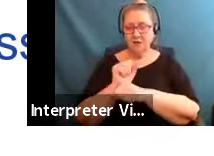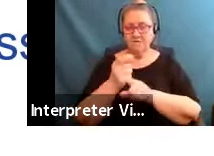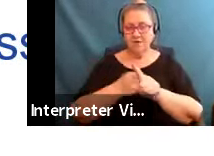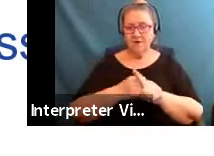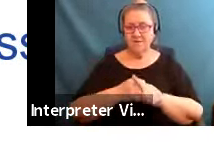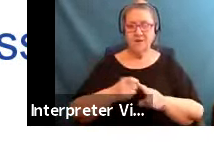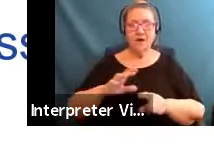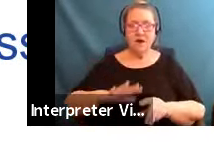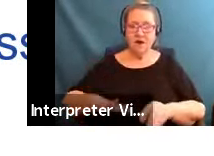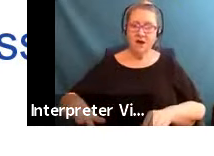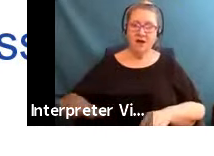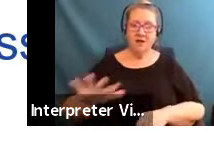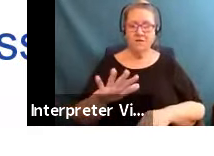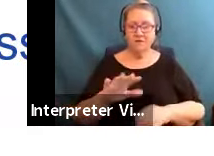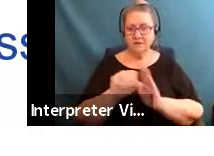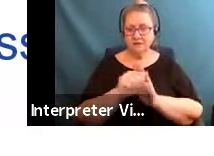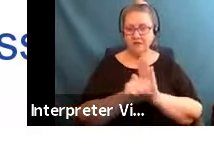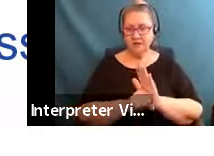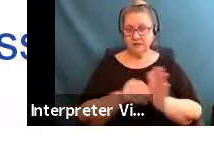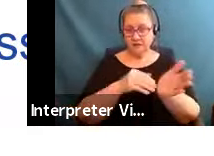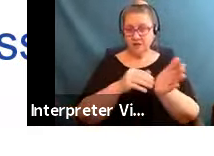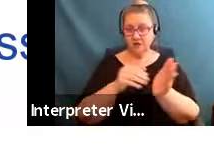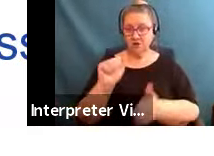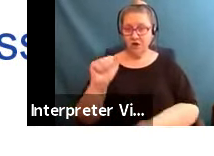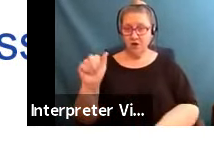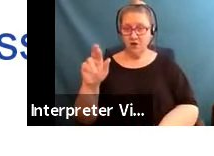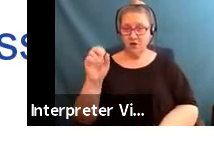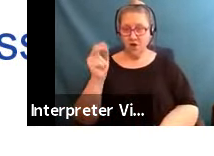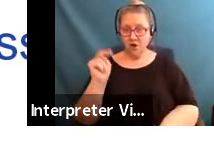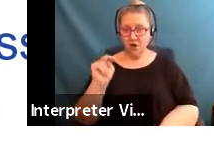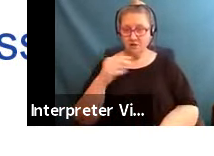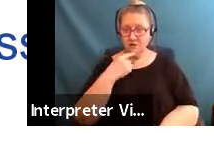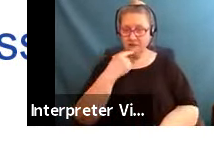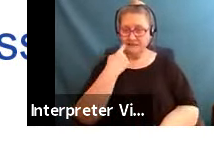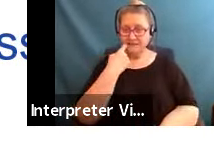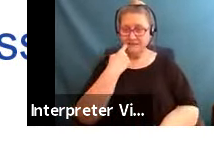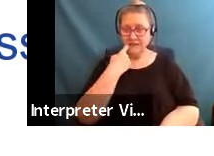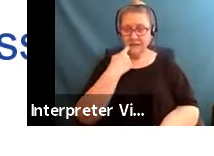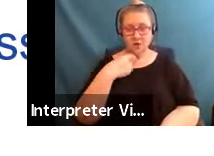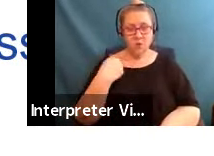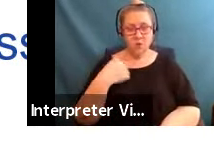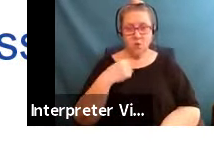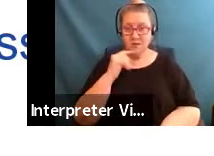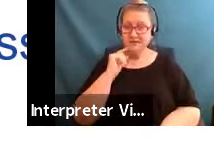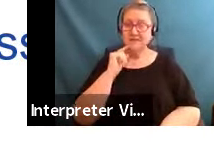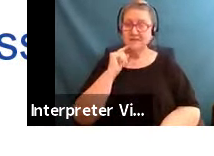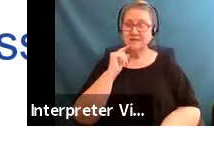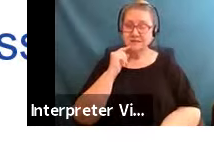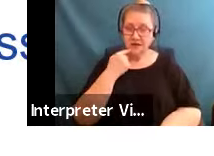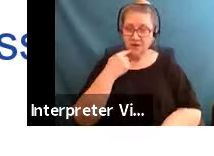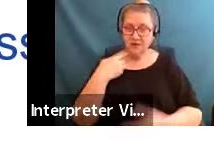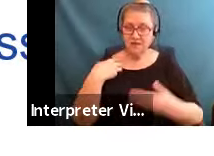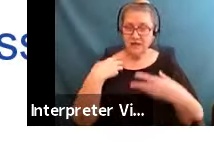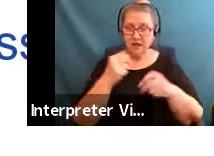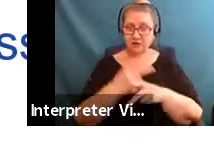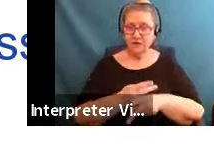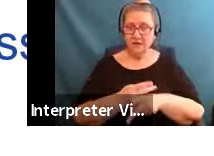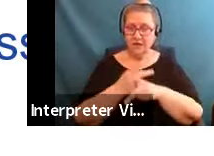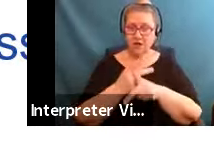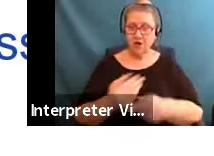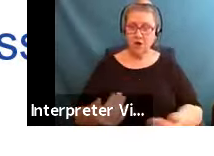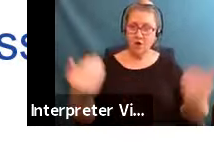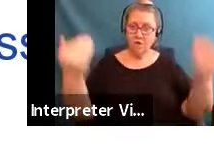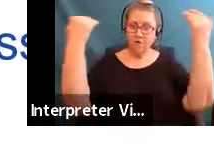the state. So as Dr. Aragon was saying, we've really been in a very serious healthcare system